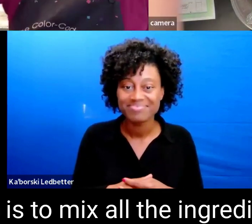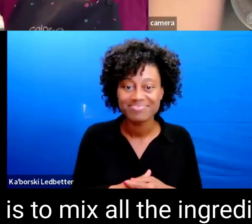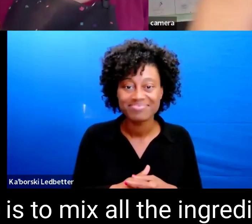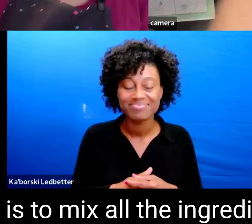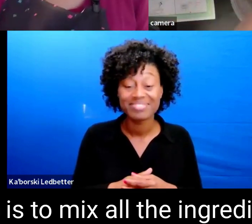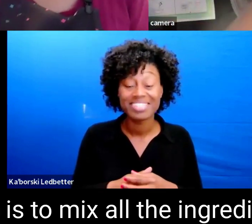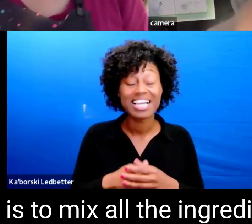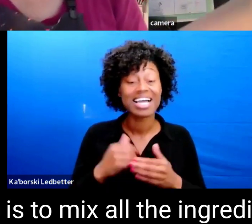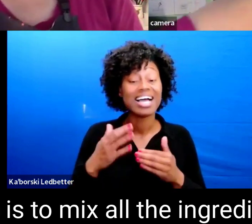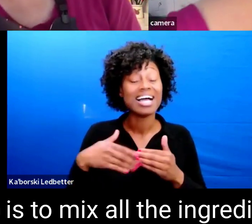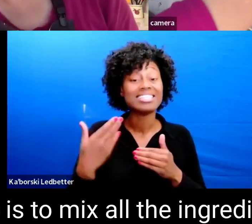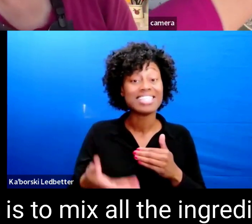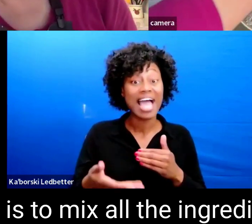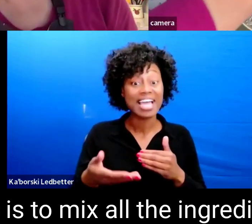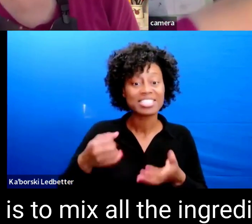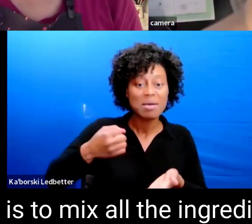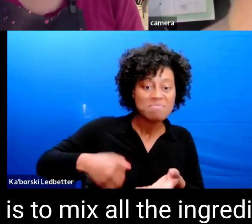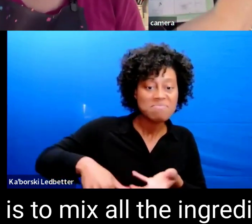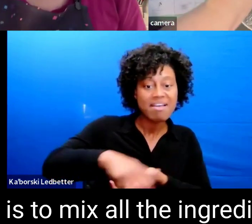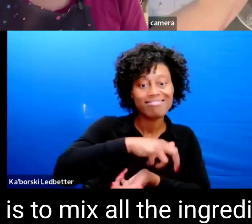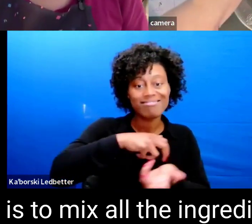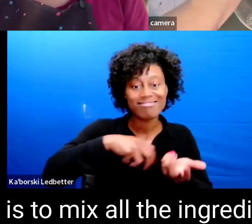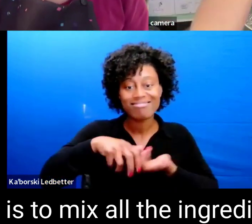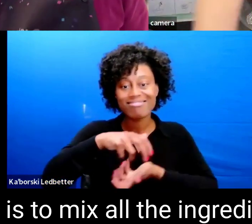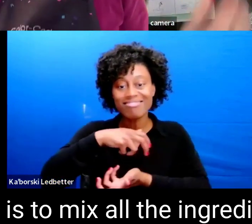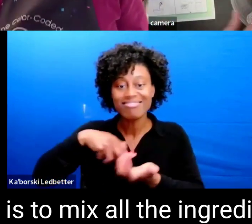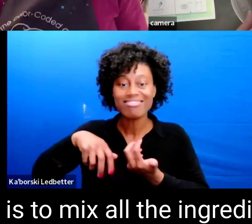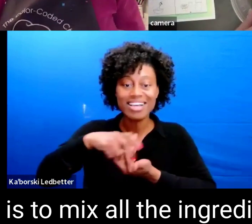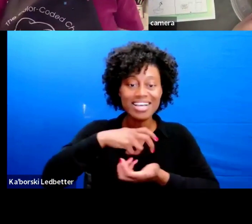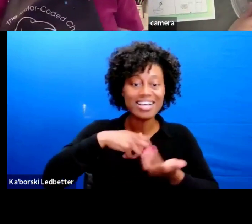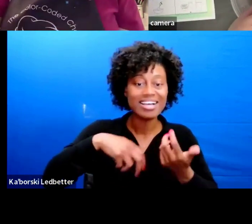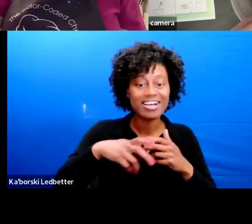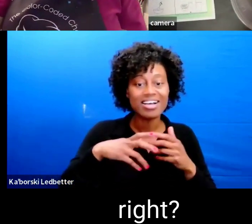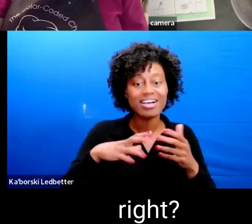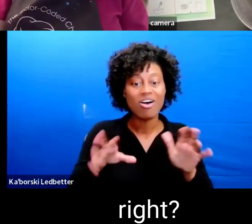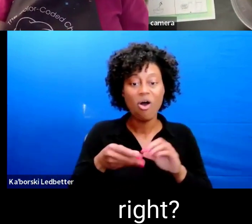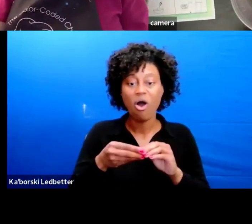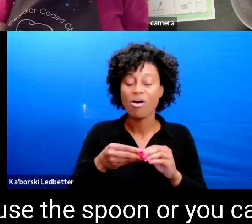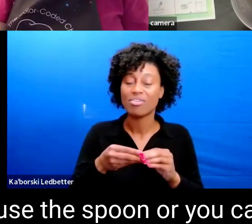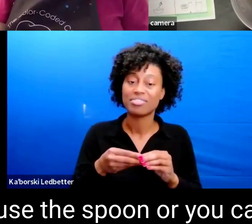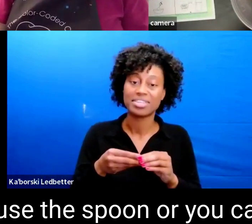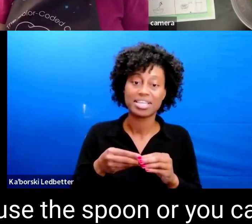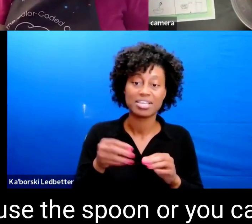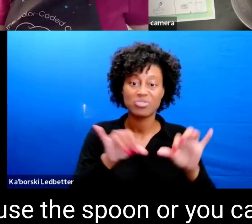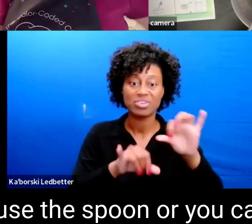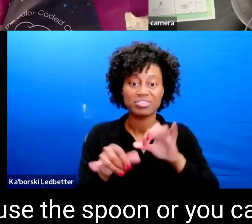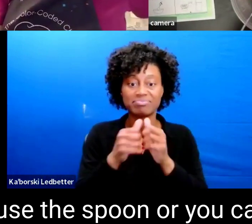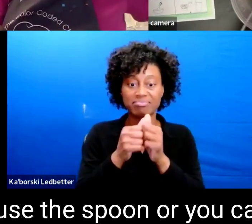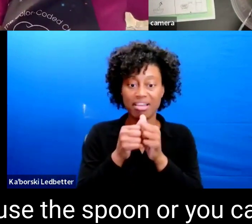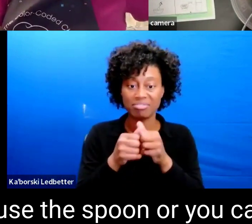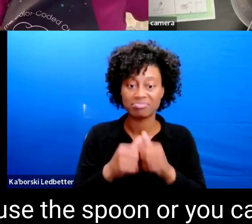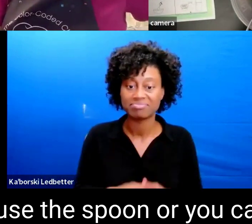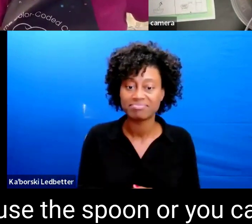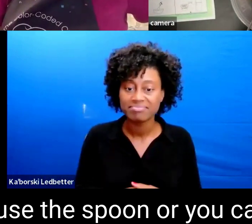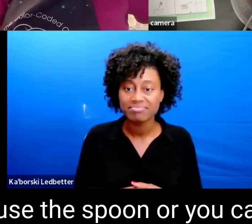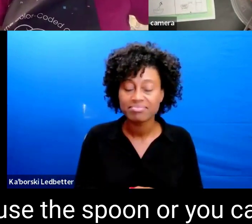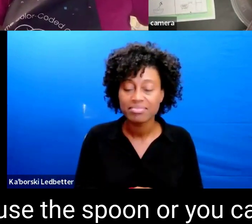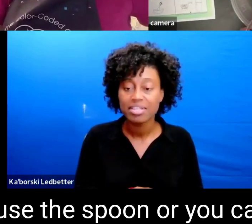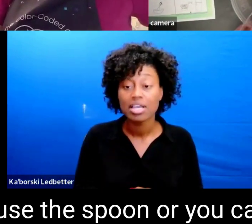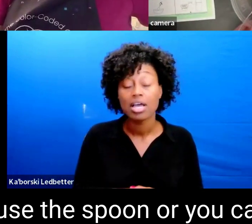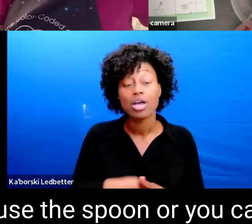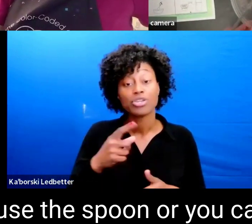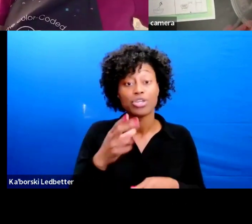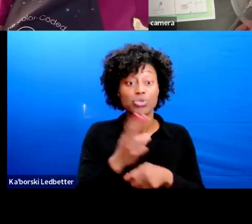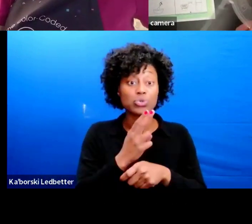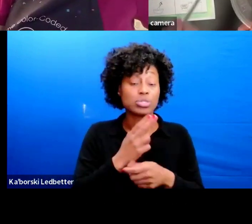Next step is to mix all the ingredients together. All right. And you can use the spoon or you can use the fork